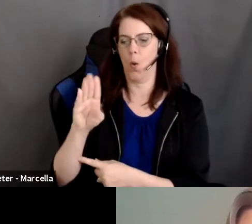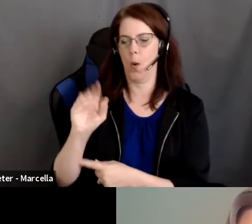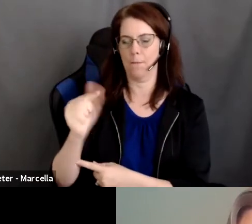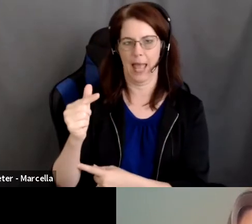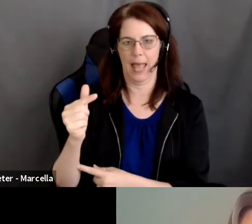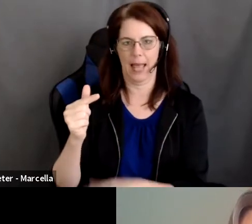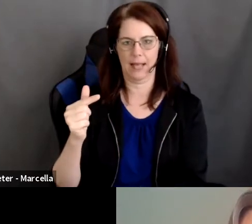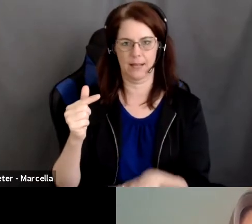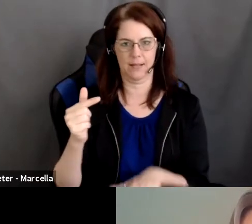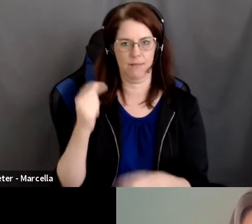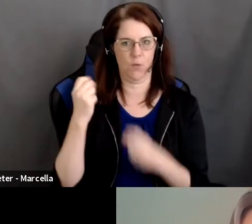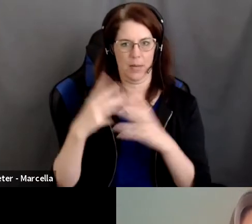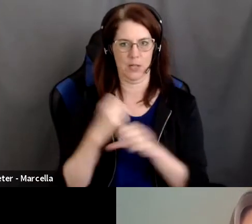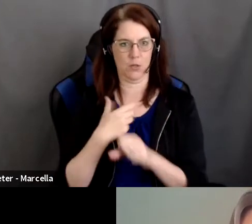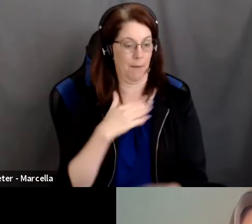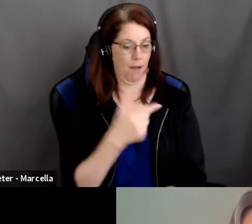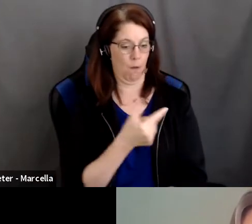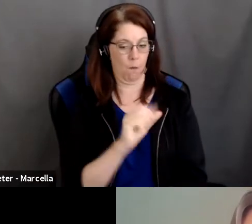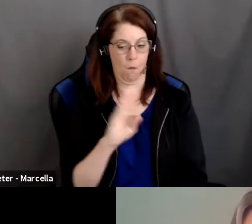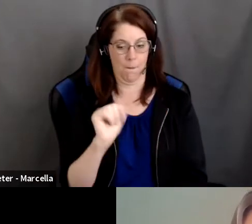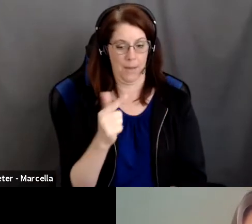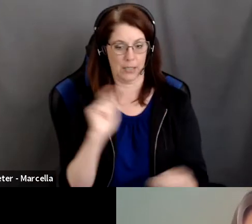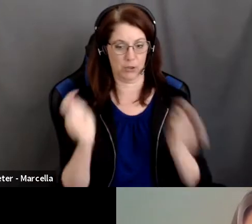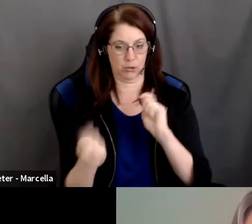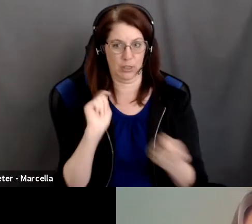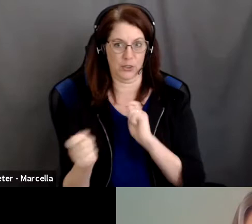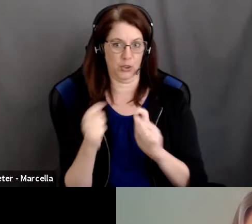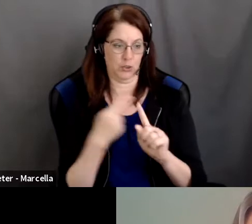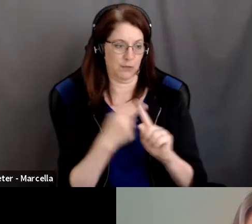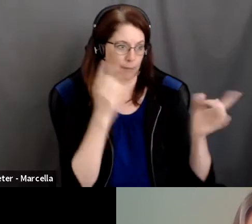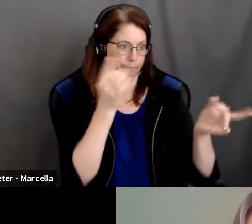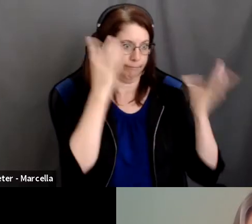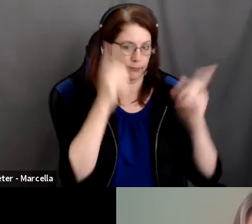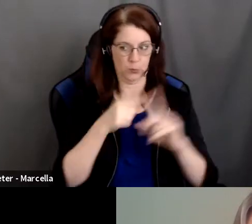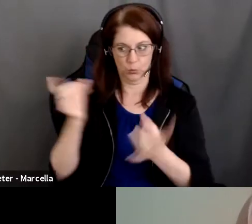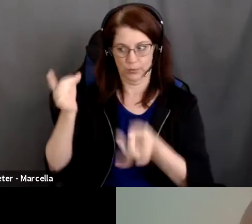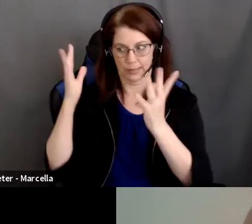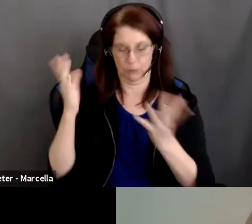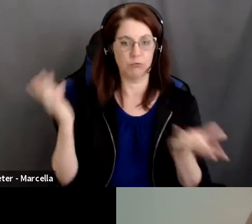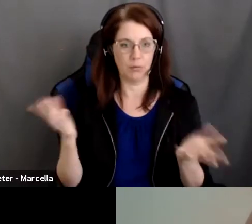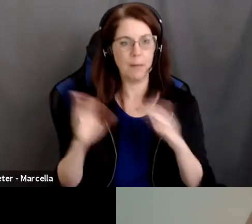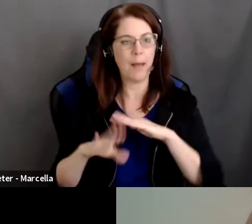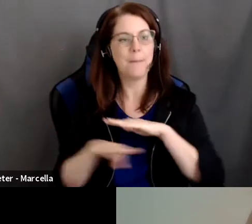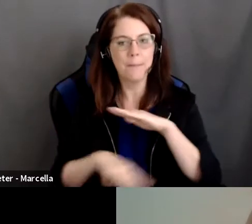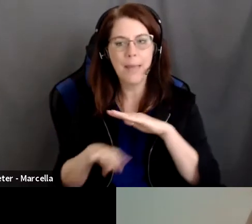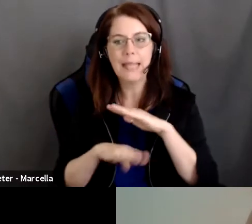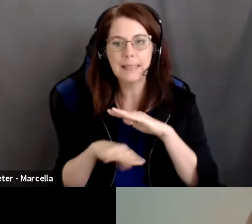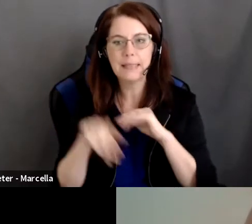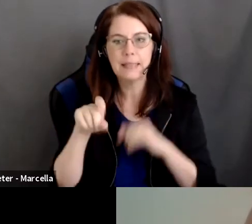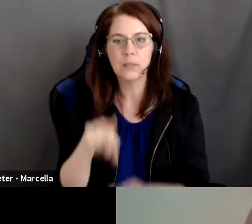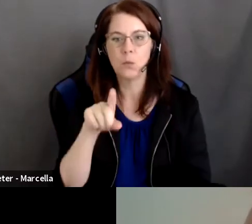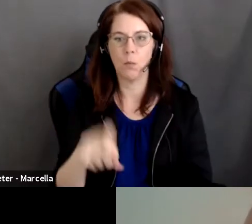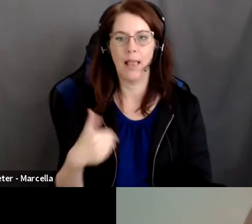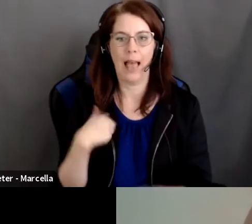bag changes from disaster to disaster, I guess. But the basic needs that you have